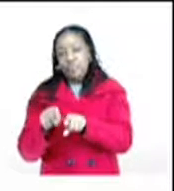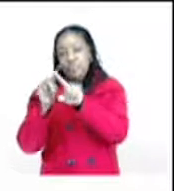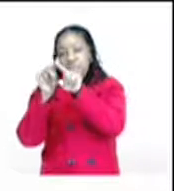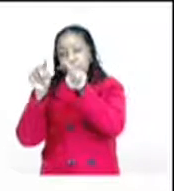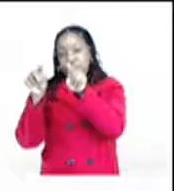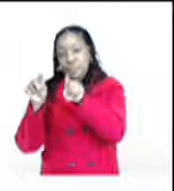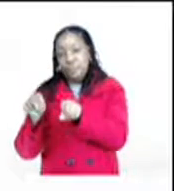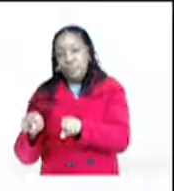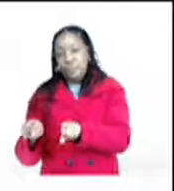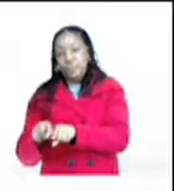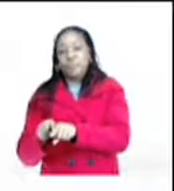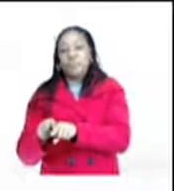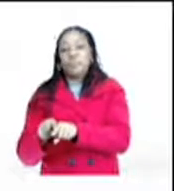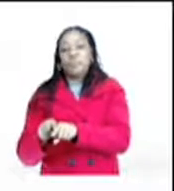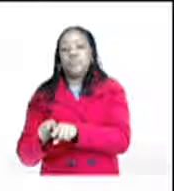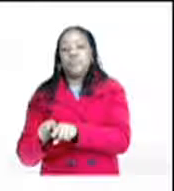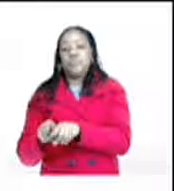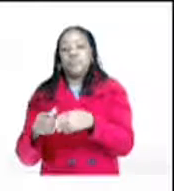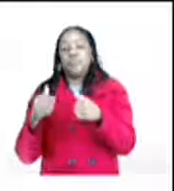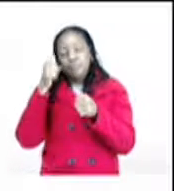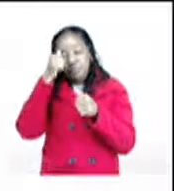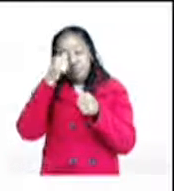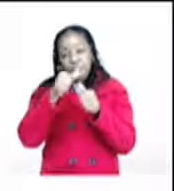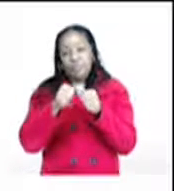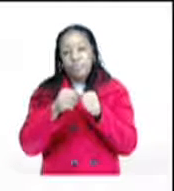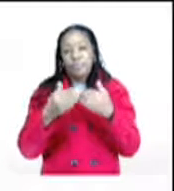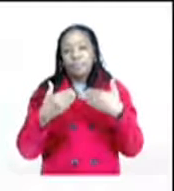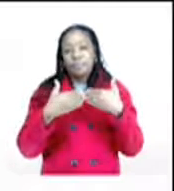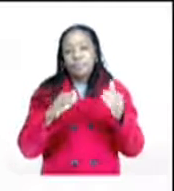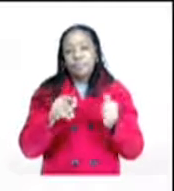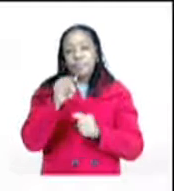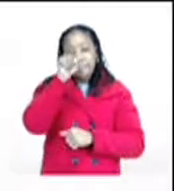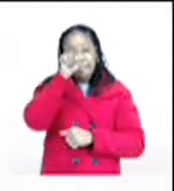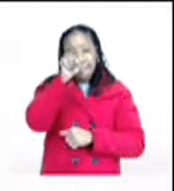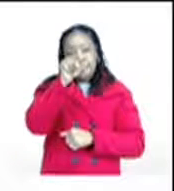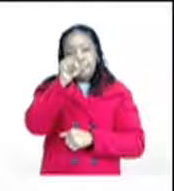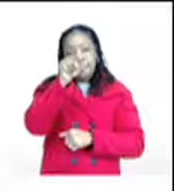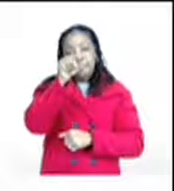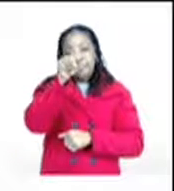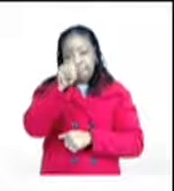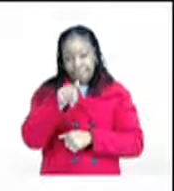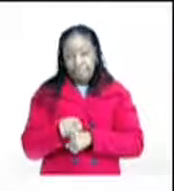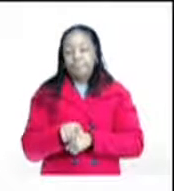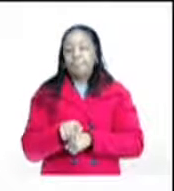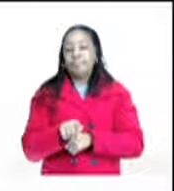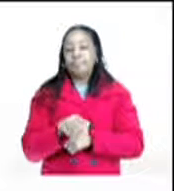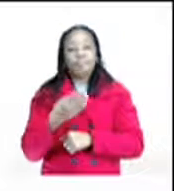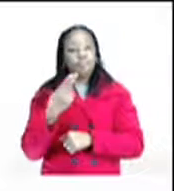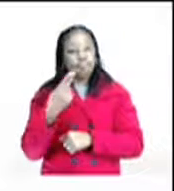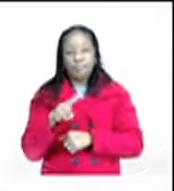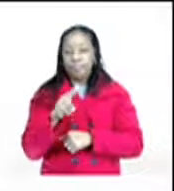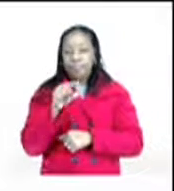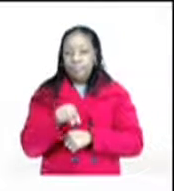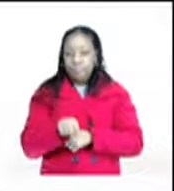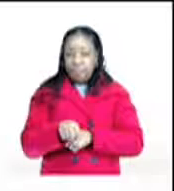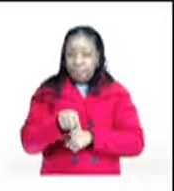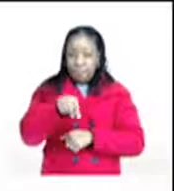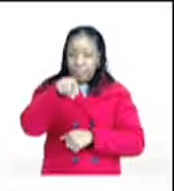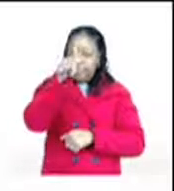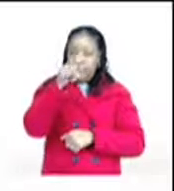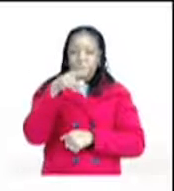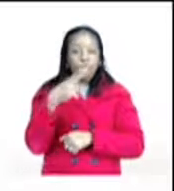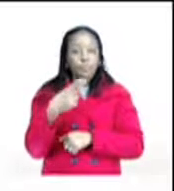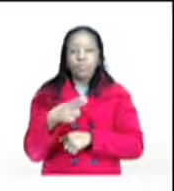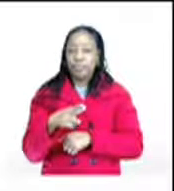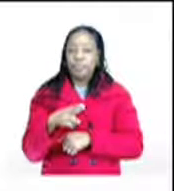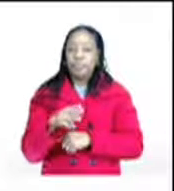the writing direction. We start from the top part of the block and